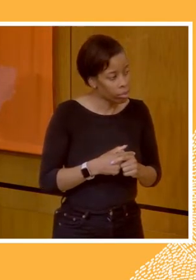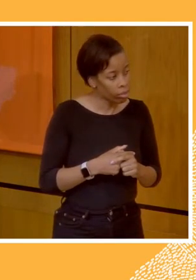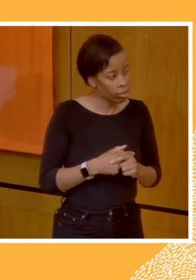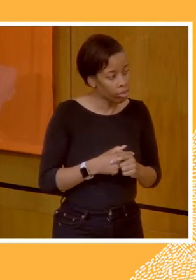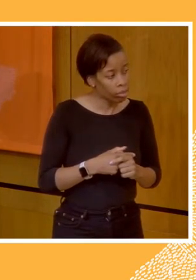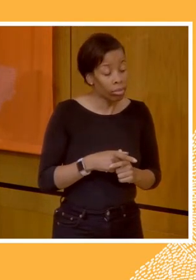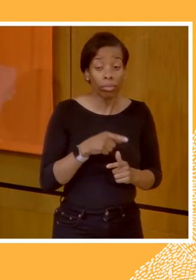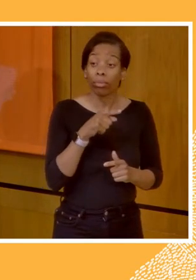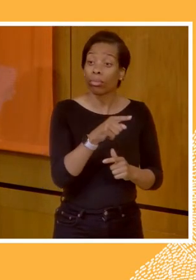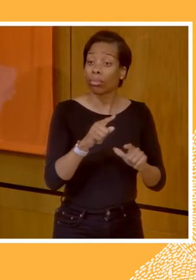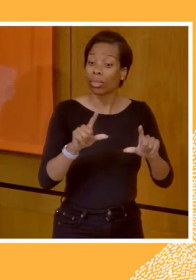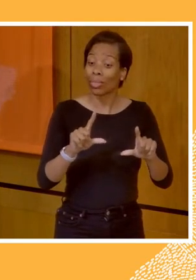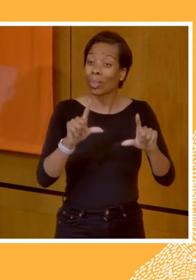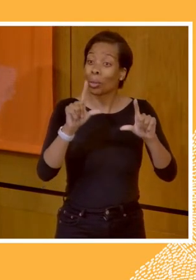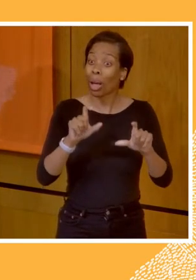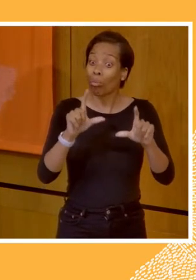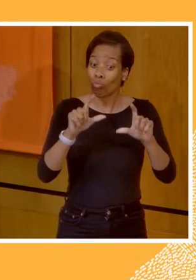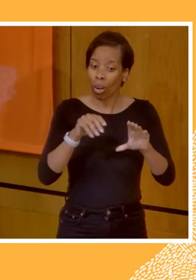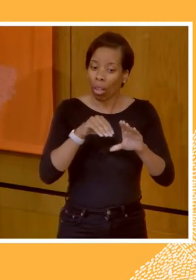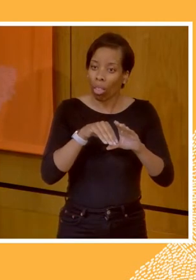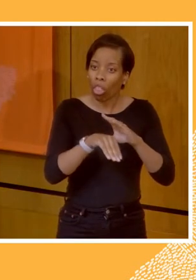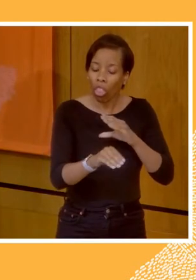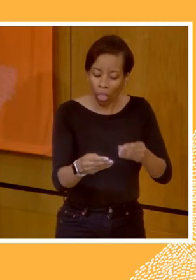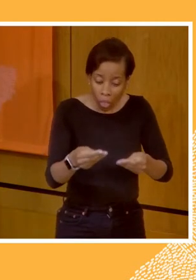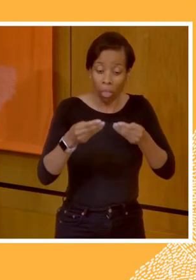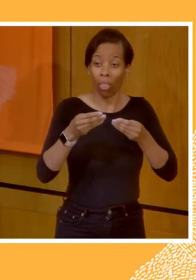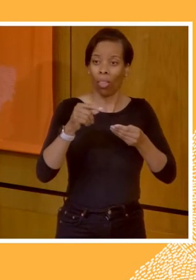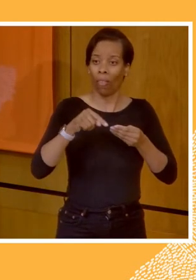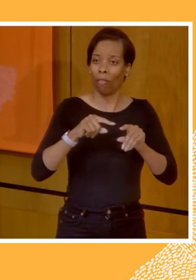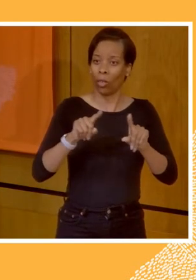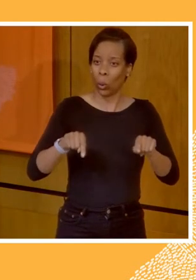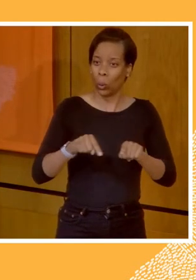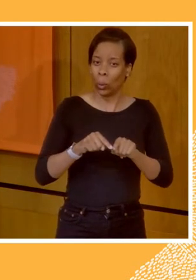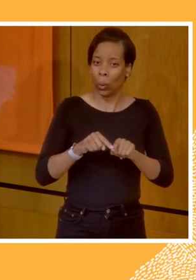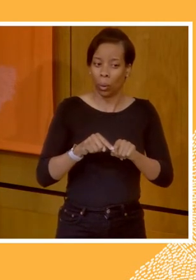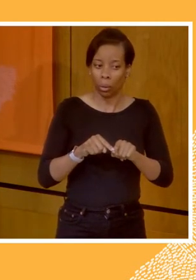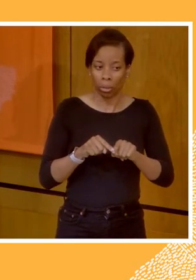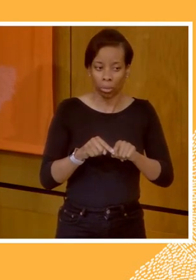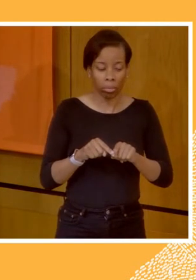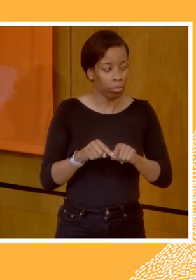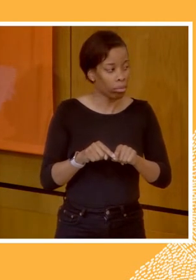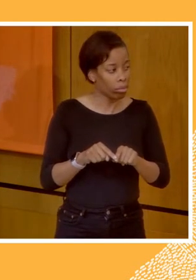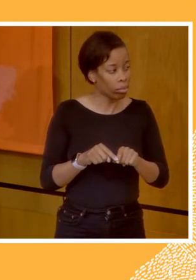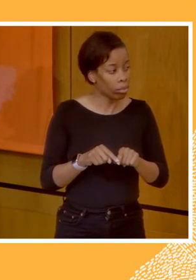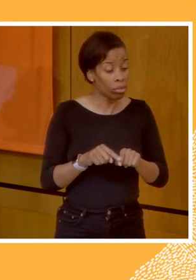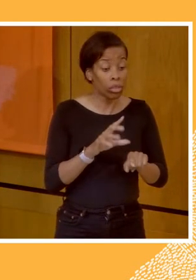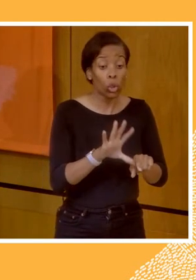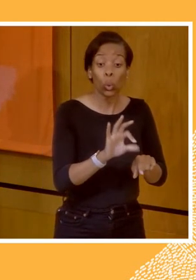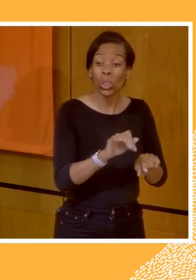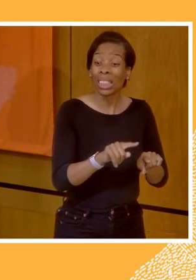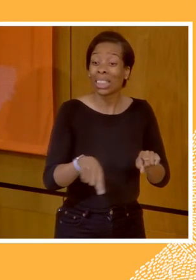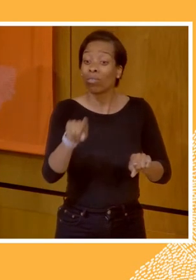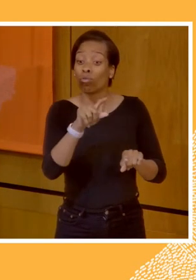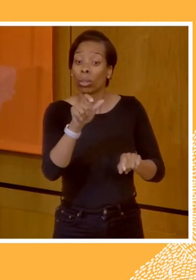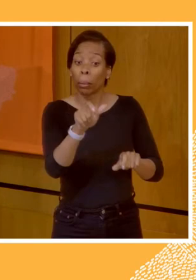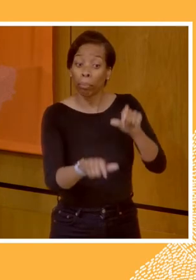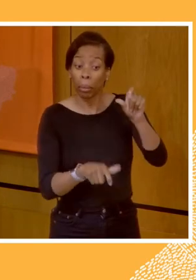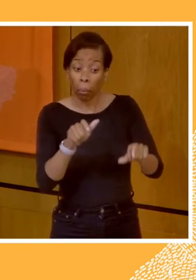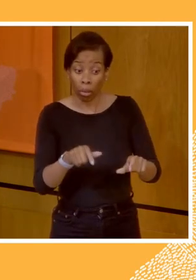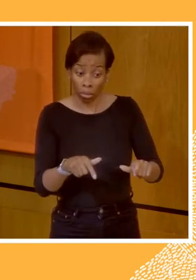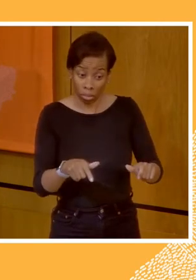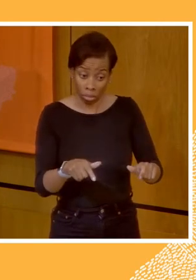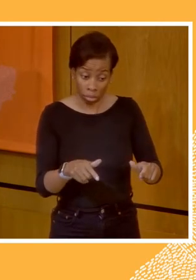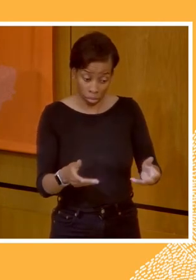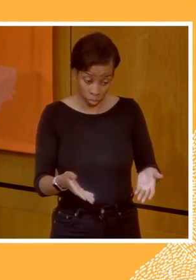cameras. They told us they're choosing different people, and then you say, take a picture or a photo